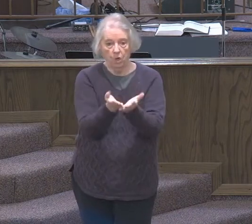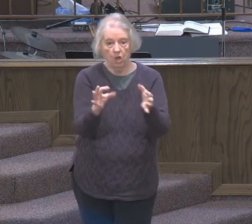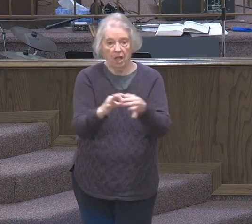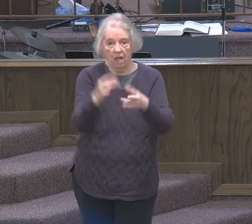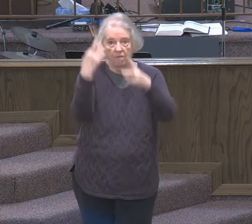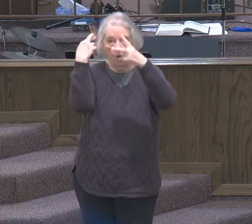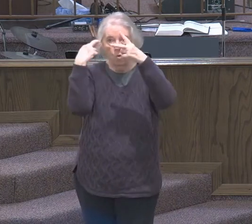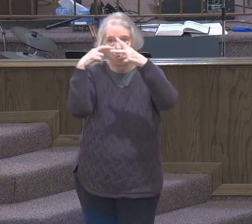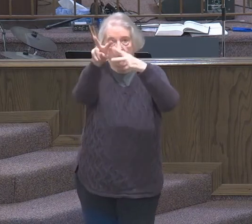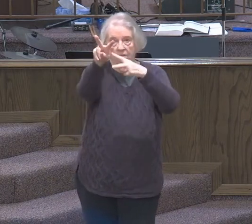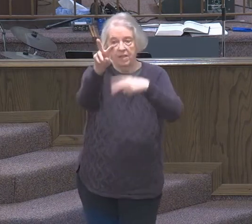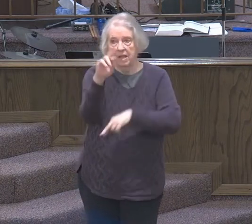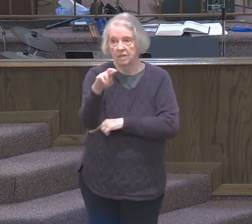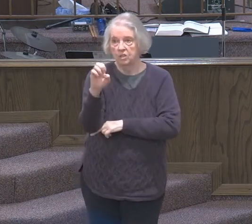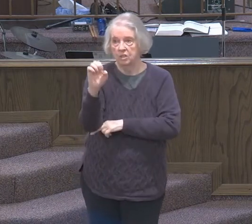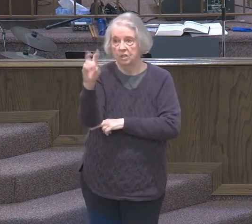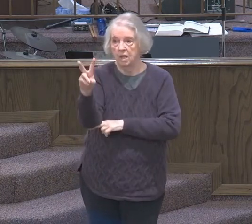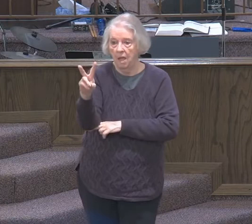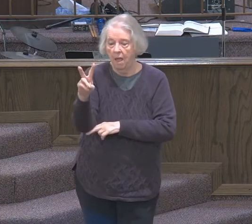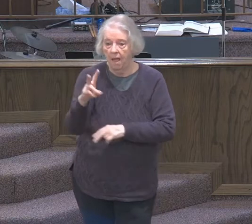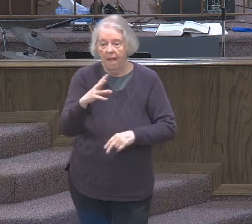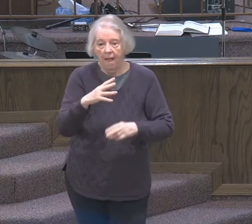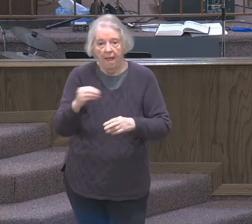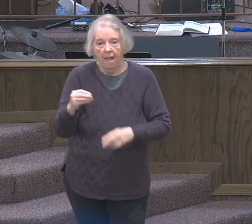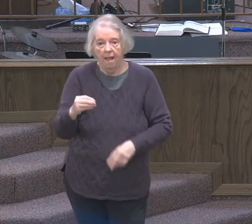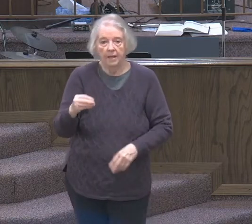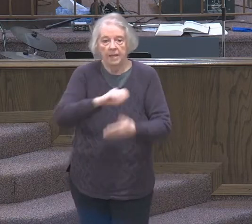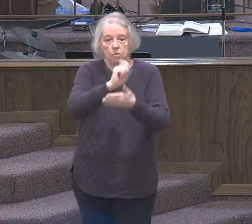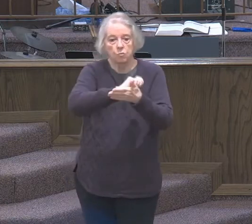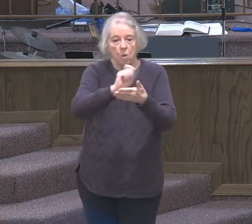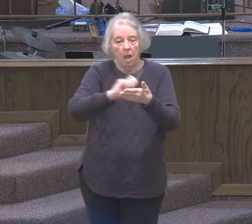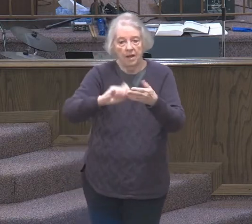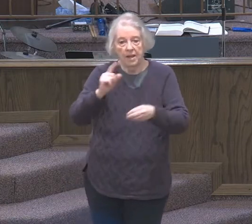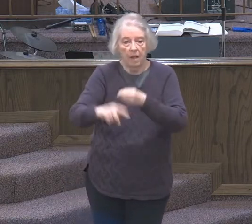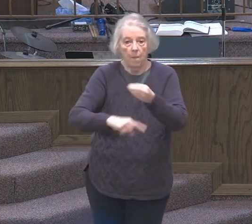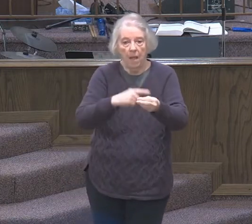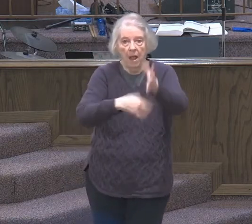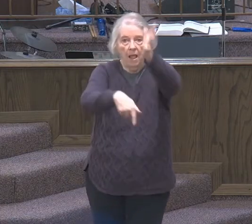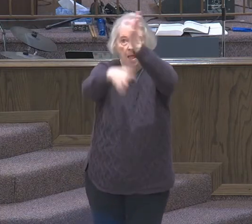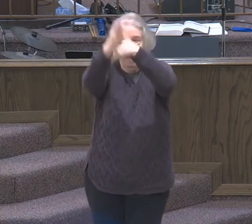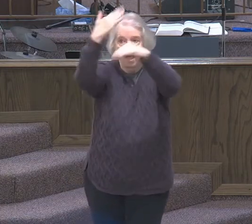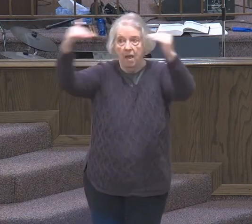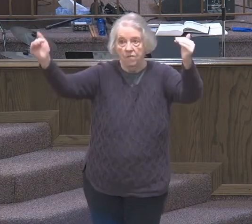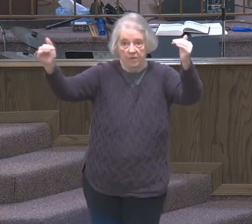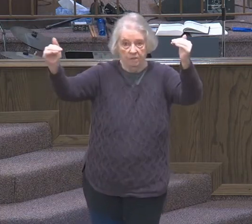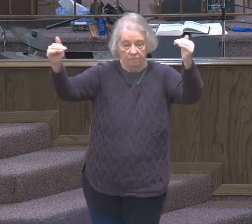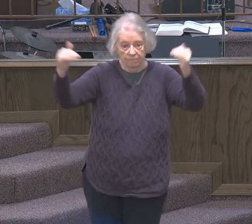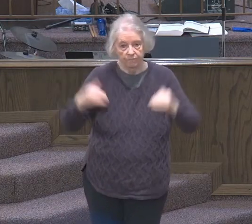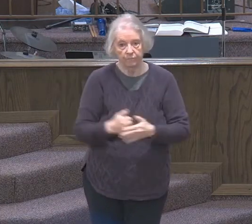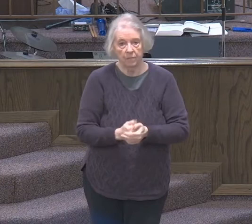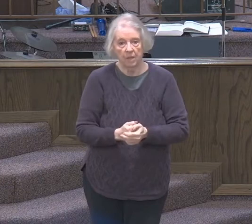He does not have to imagine. What he is describing in Revelation chapter 4 is